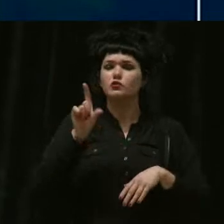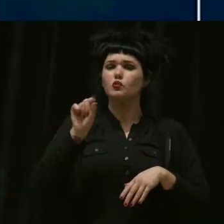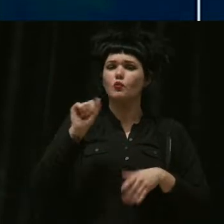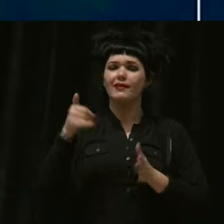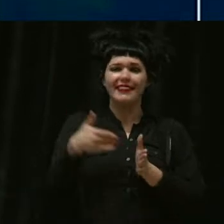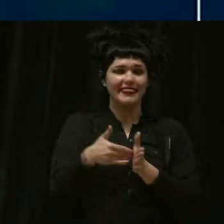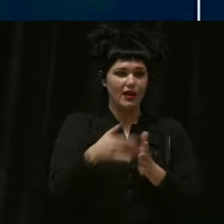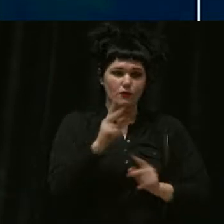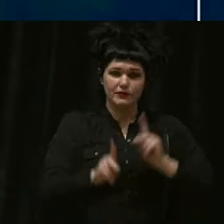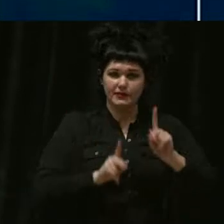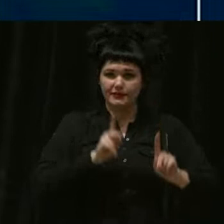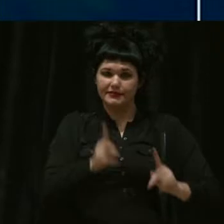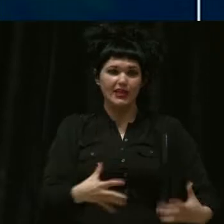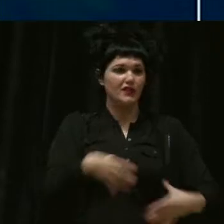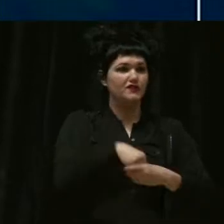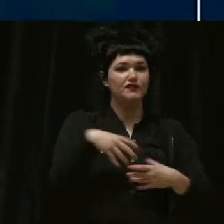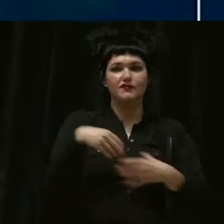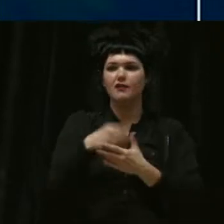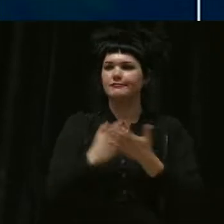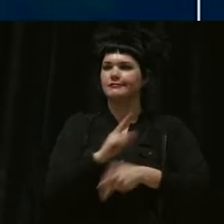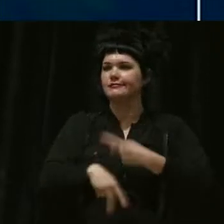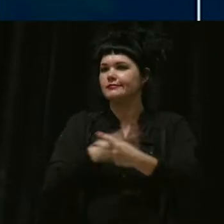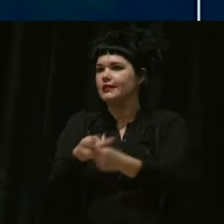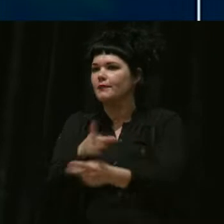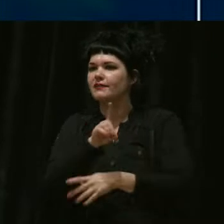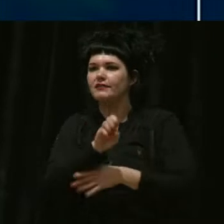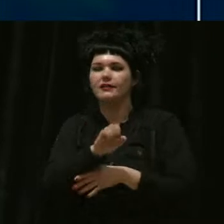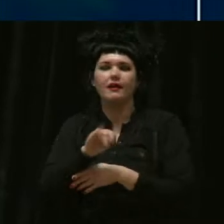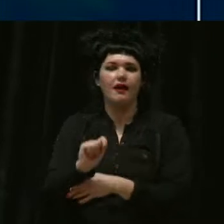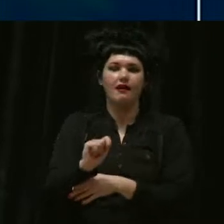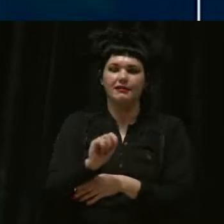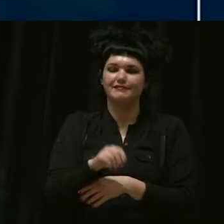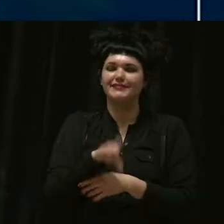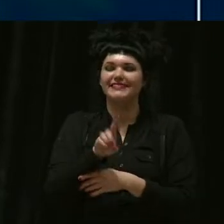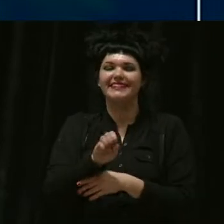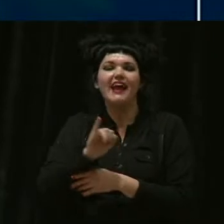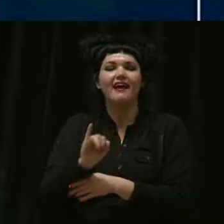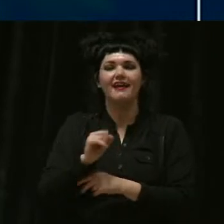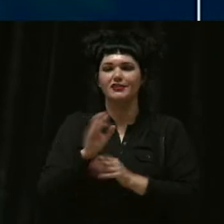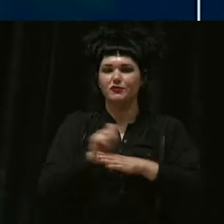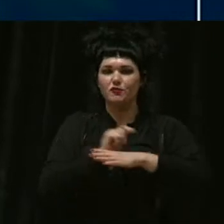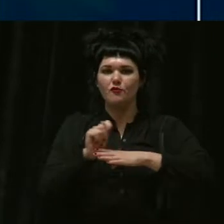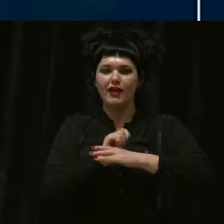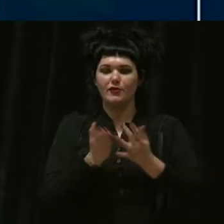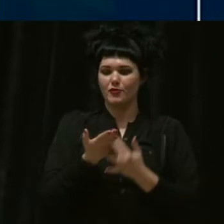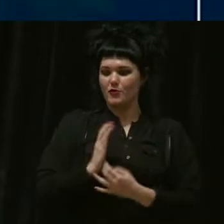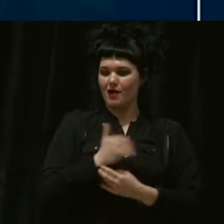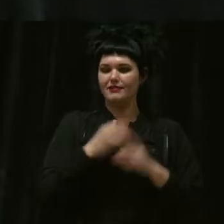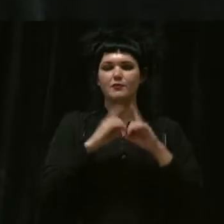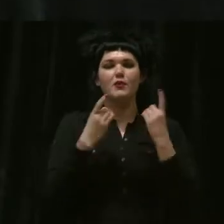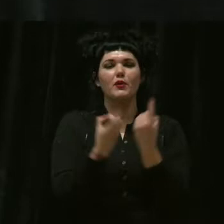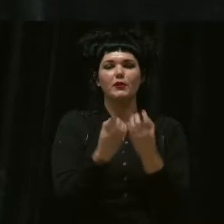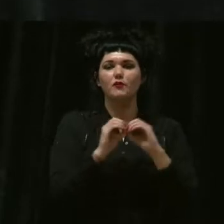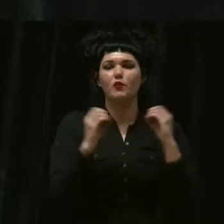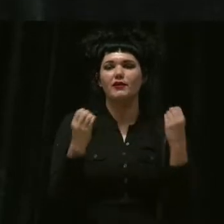individuals who've been involved with some forms of DEI training through our Department of Organizational Learning.